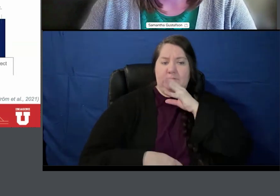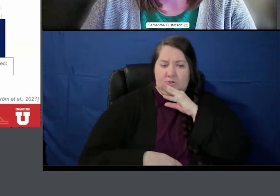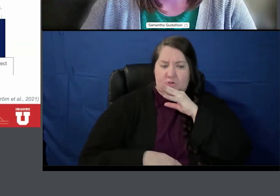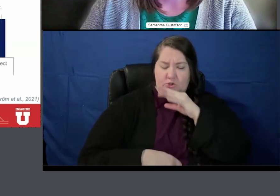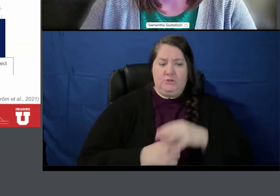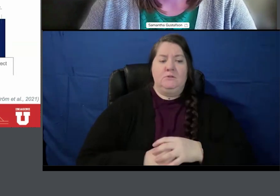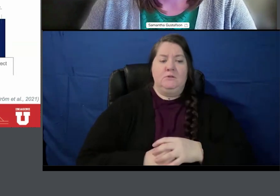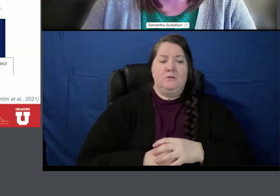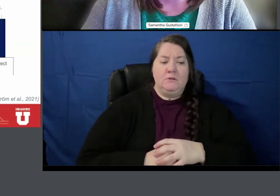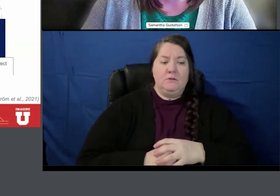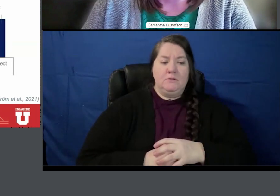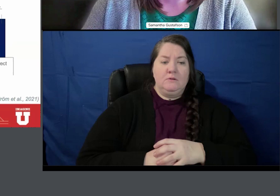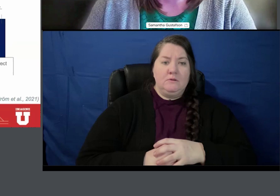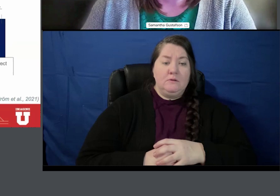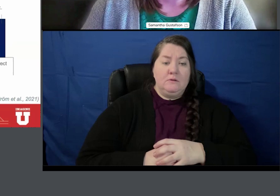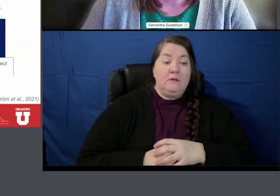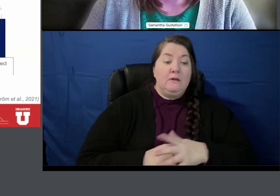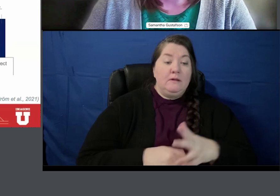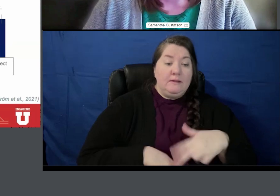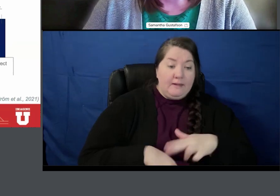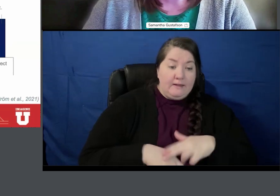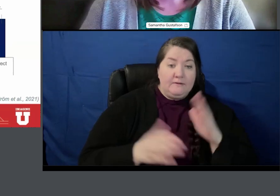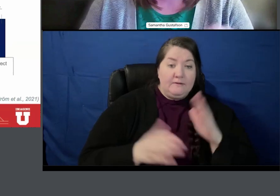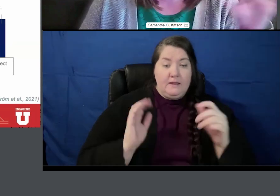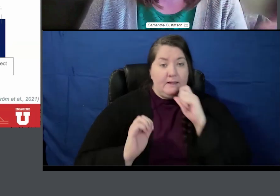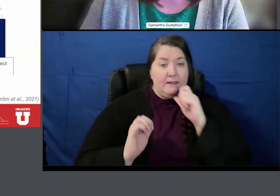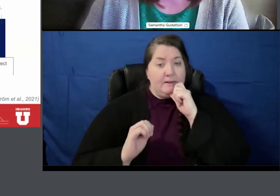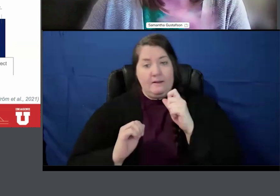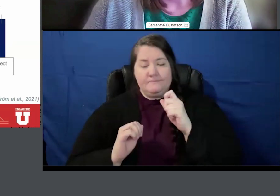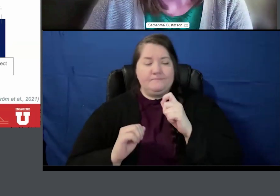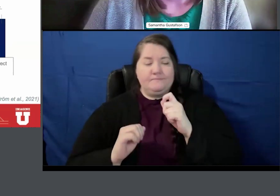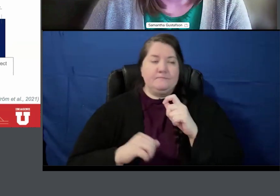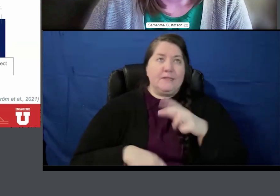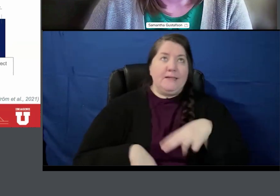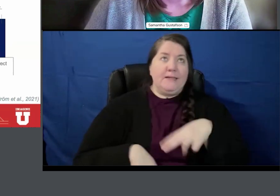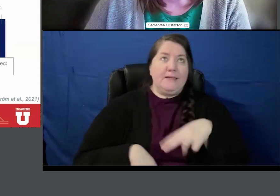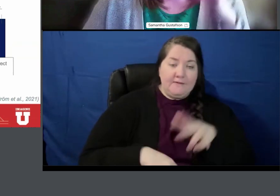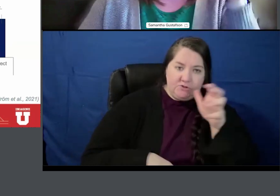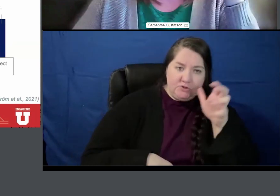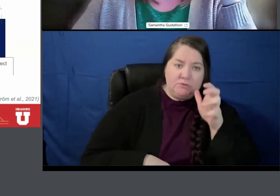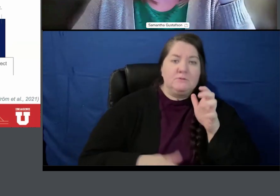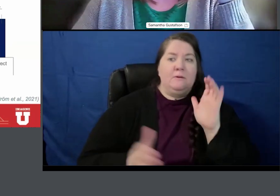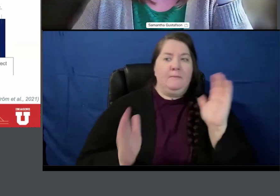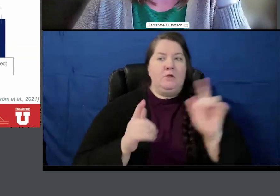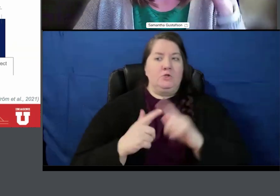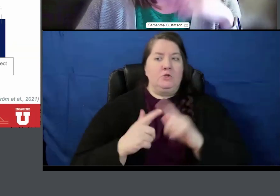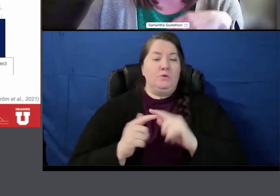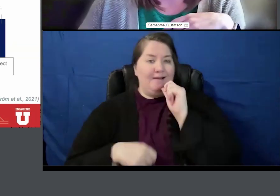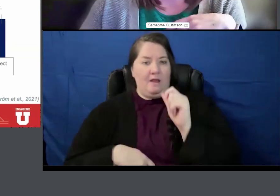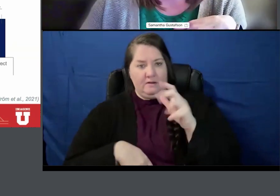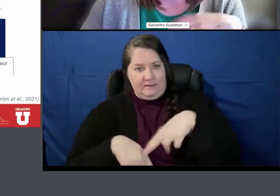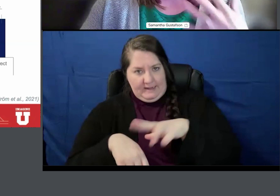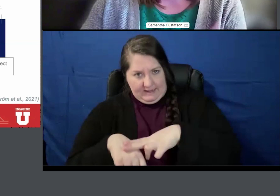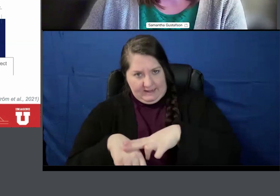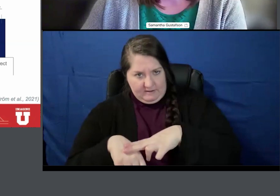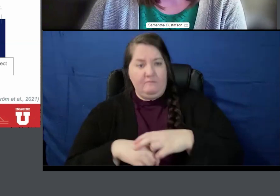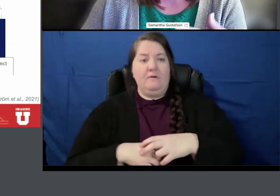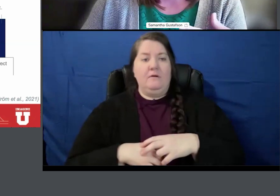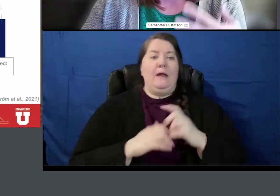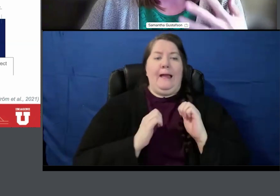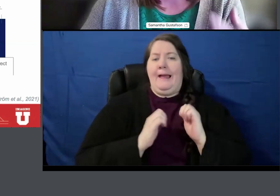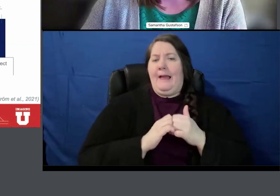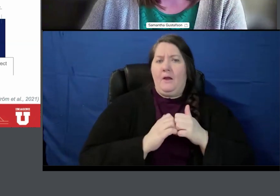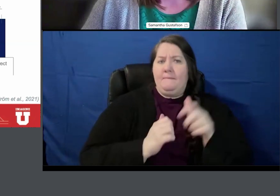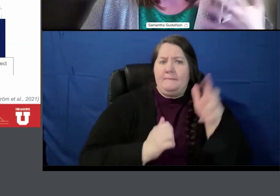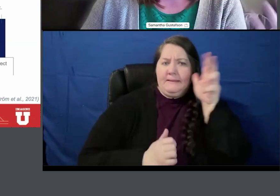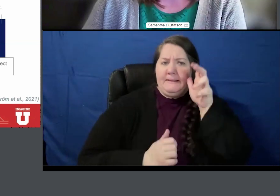wanted to know native speakers versus non or native listeners versus non-native listeners. how much listening effort did